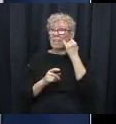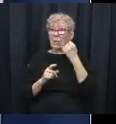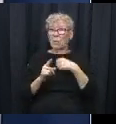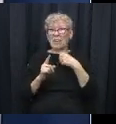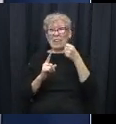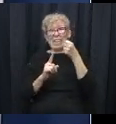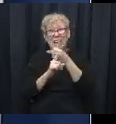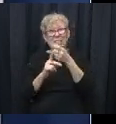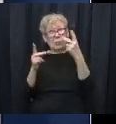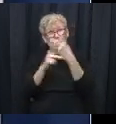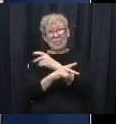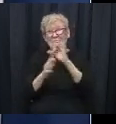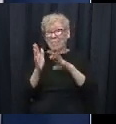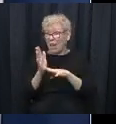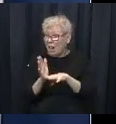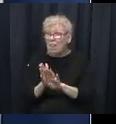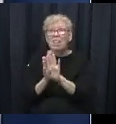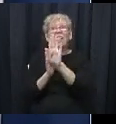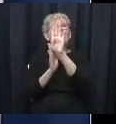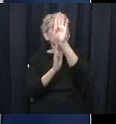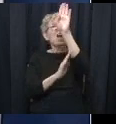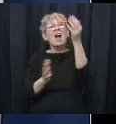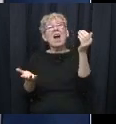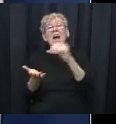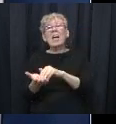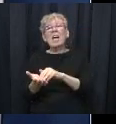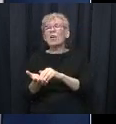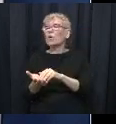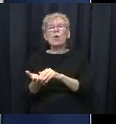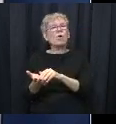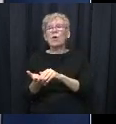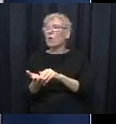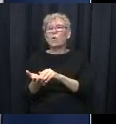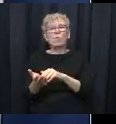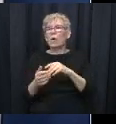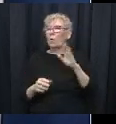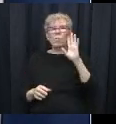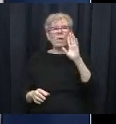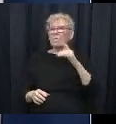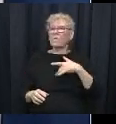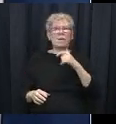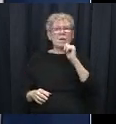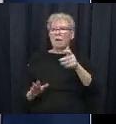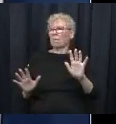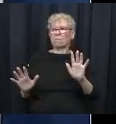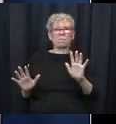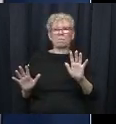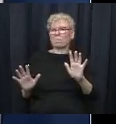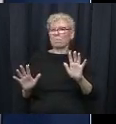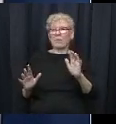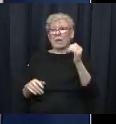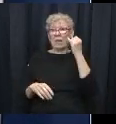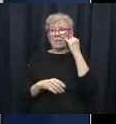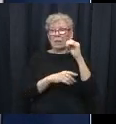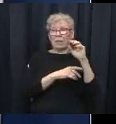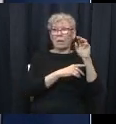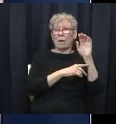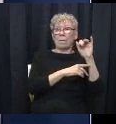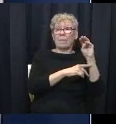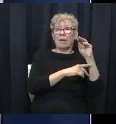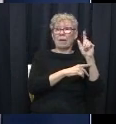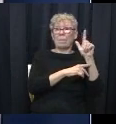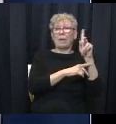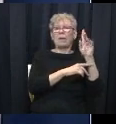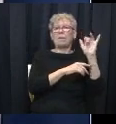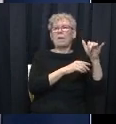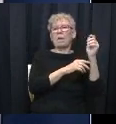likely that if the Rockies are interested, Major League Baseball is interested, they'd be able to have protocols that could keep people safe to cheer on the team.